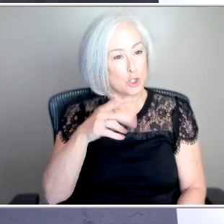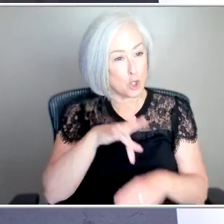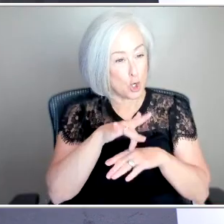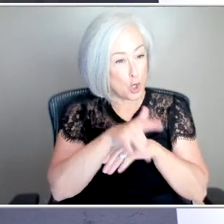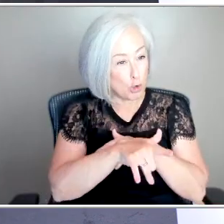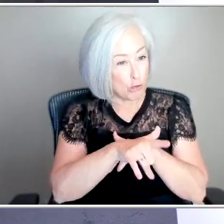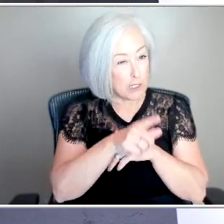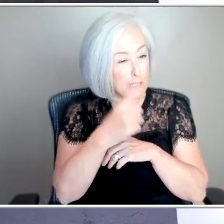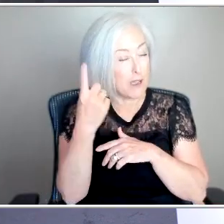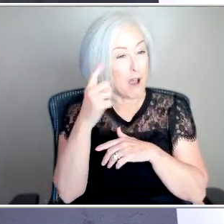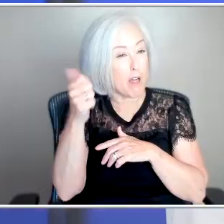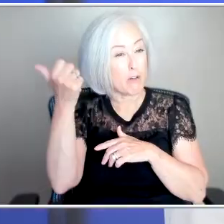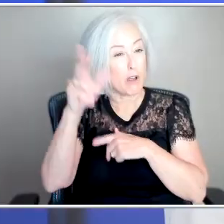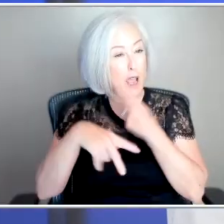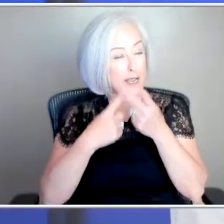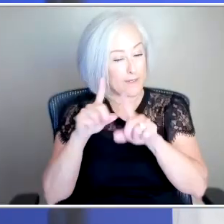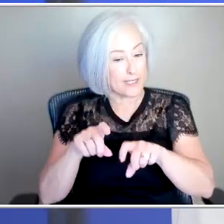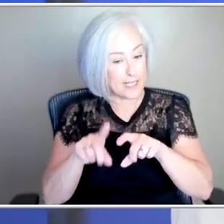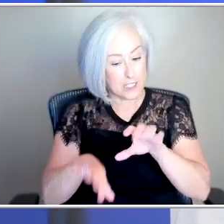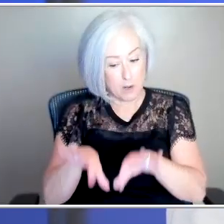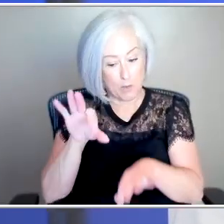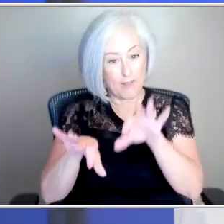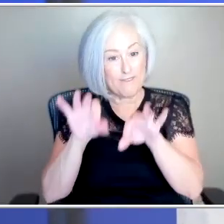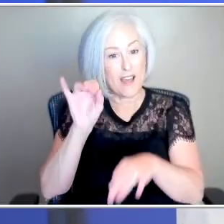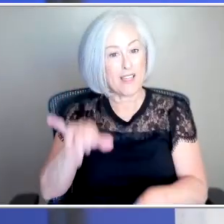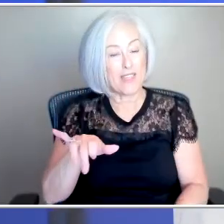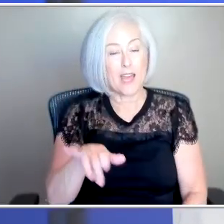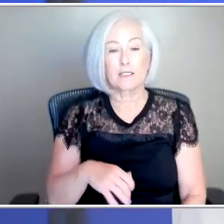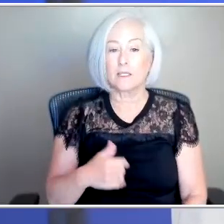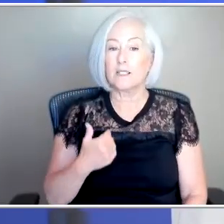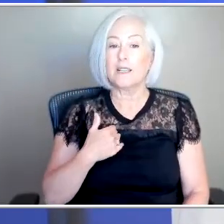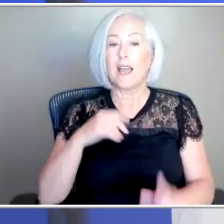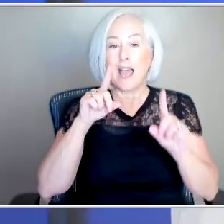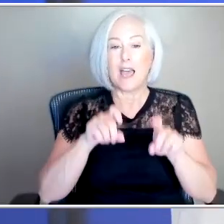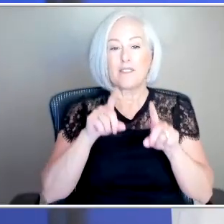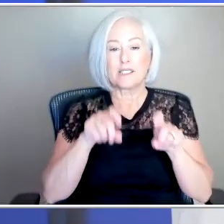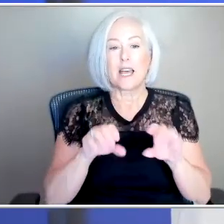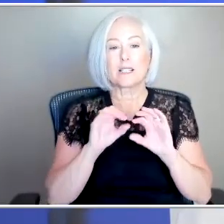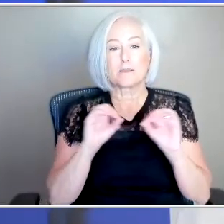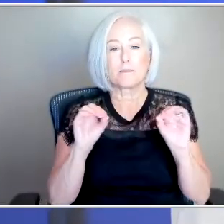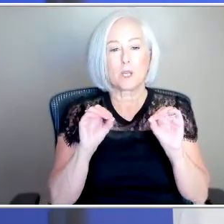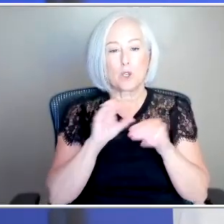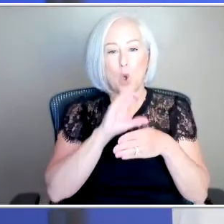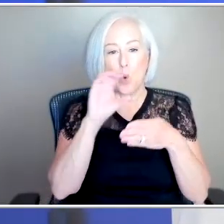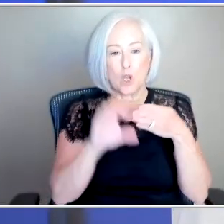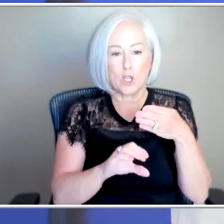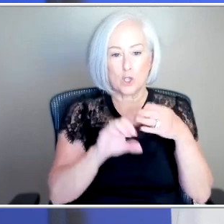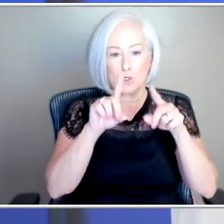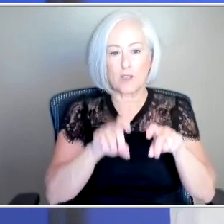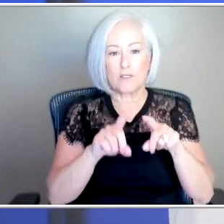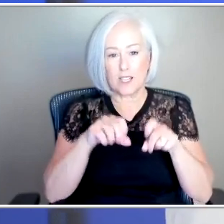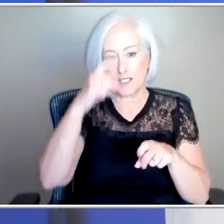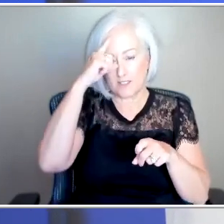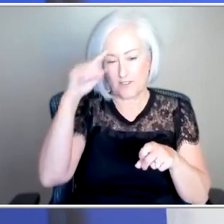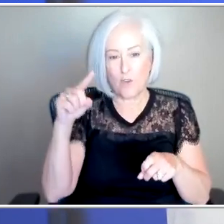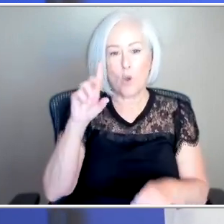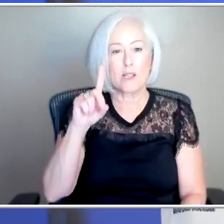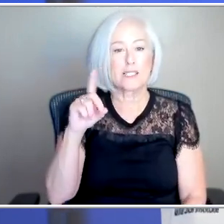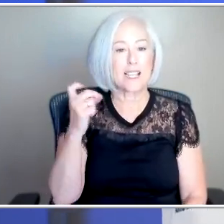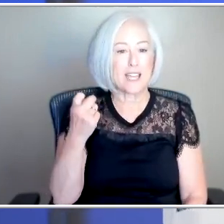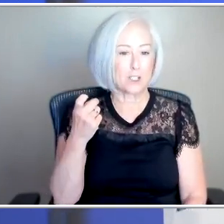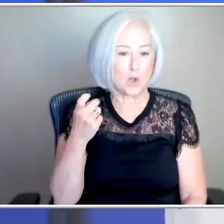you might have? So there are tests, but there is no conclusive test to make the diagnosis. So it's a rare diagnosis. That's